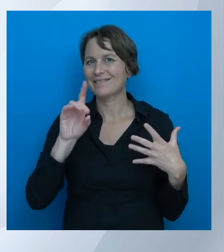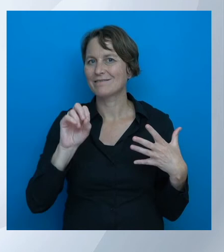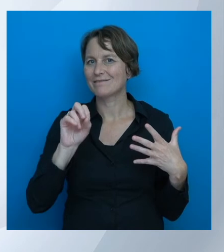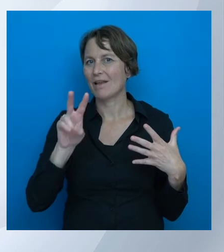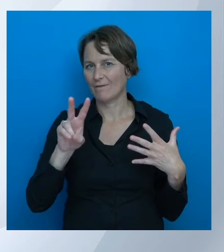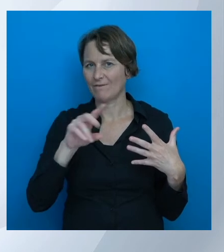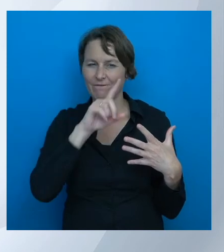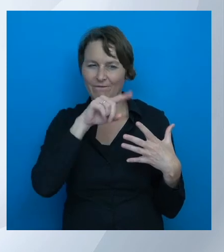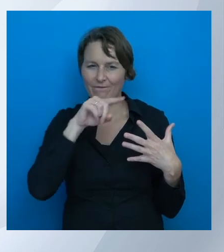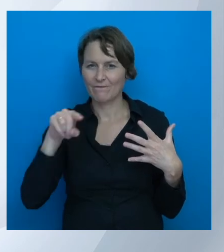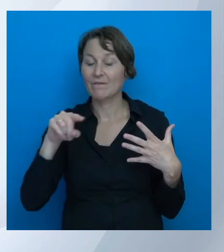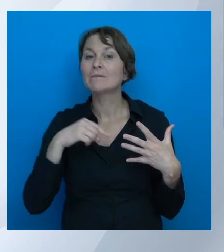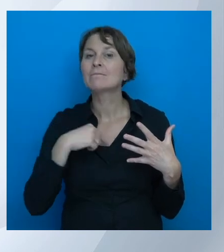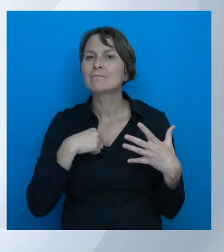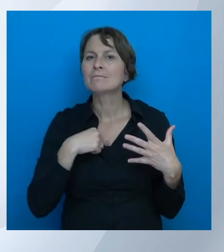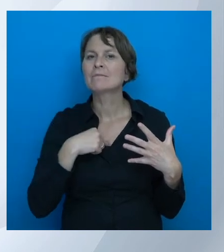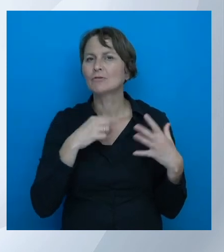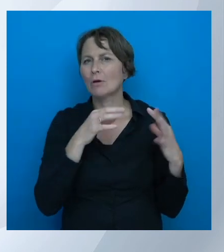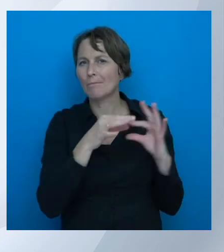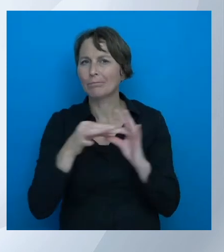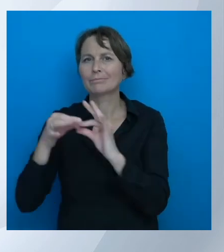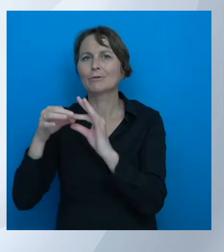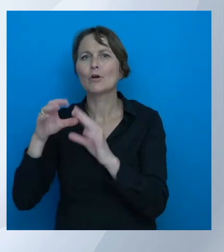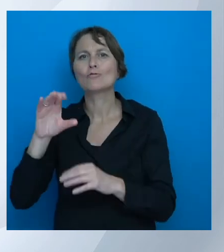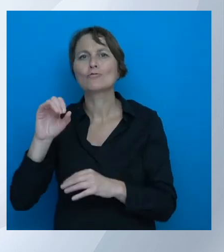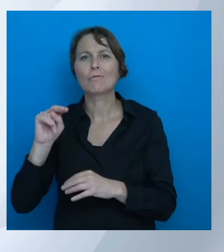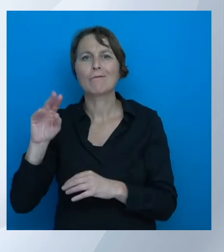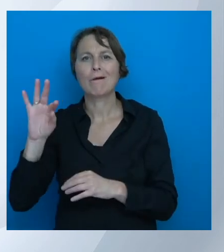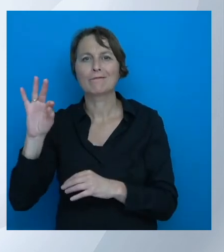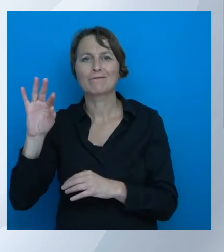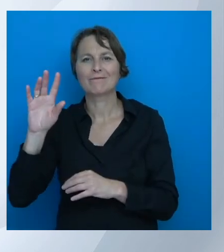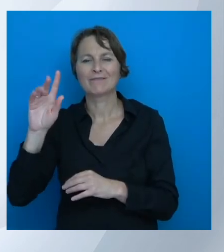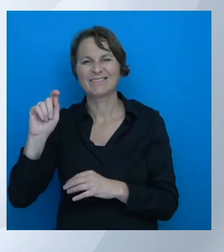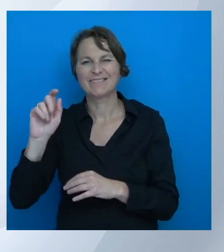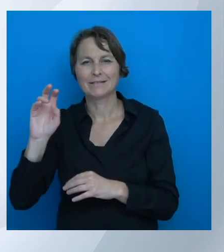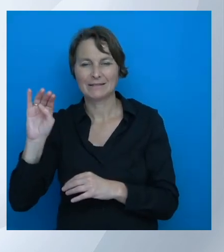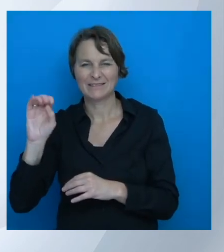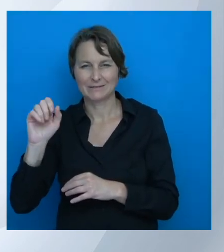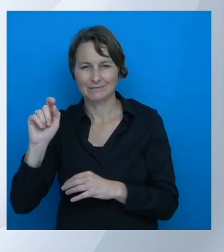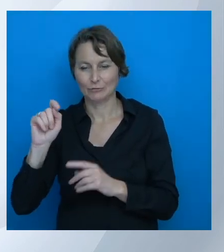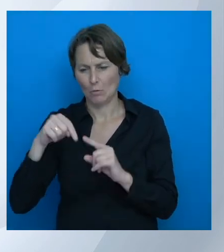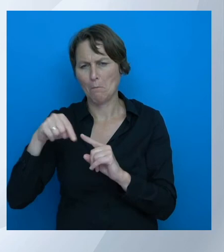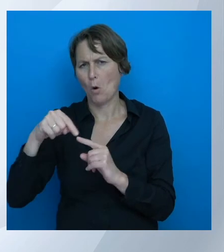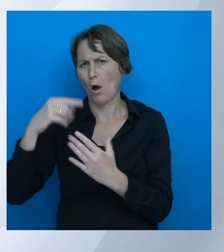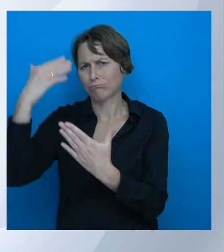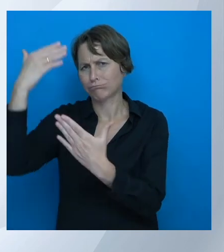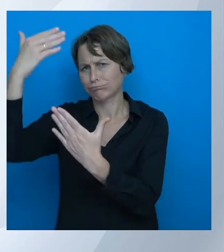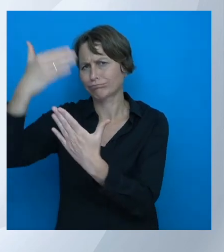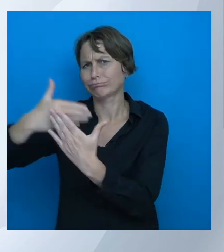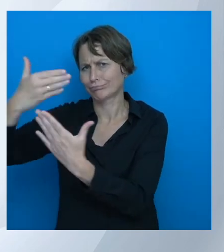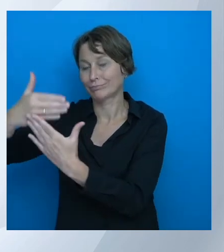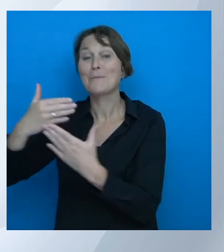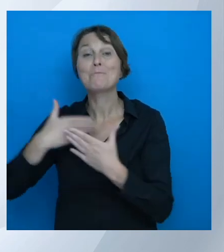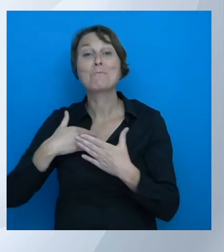with the conf test. So lots of more documentation in the upcoming weeks on my website.